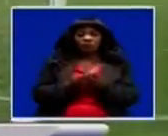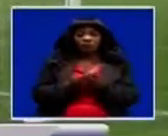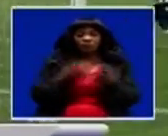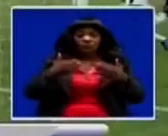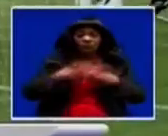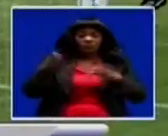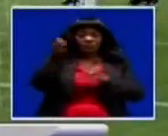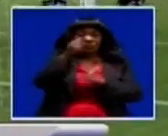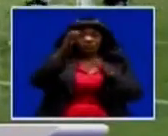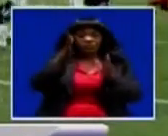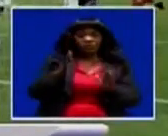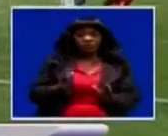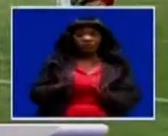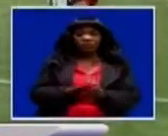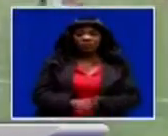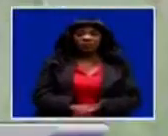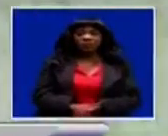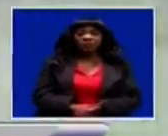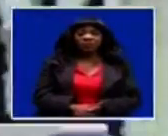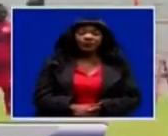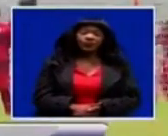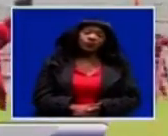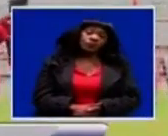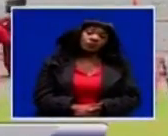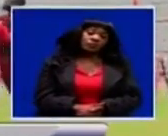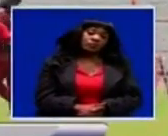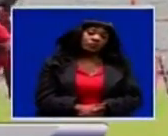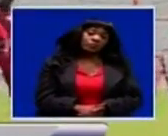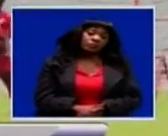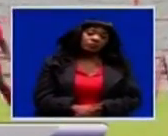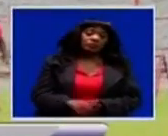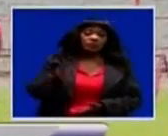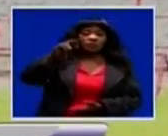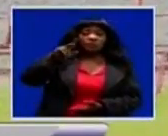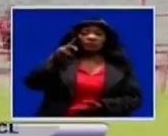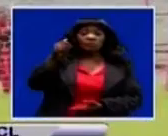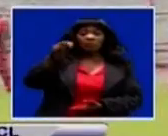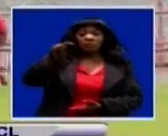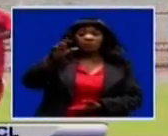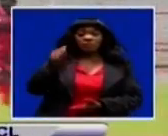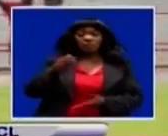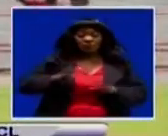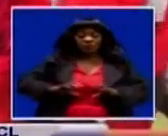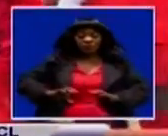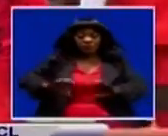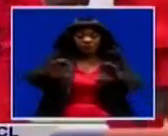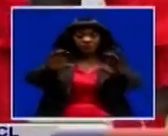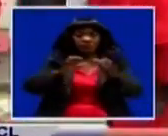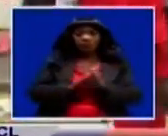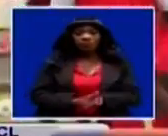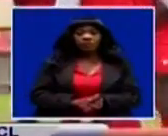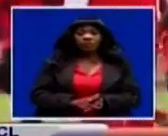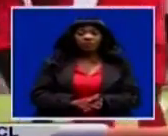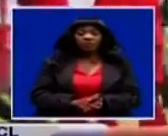boost their chances of qualifying to the quarterfinals. Nkana wants to continue its fine form against the